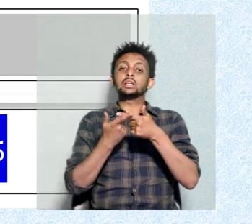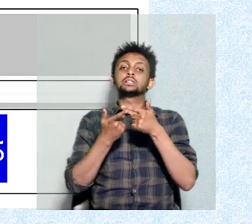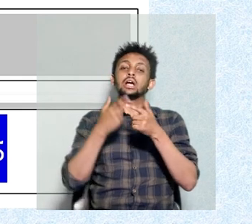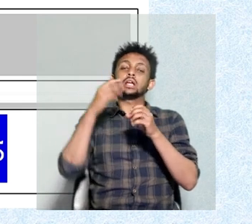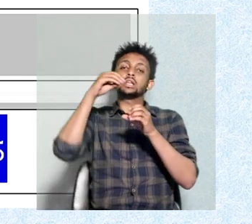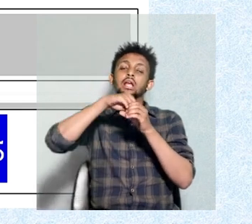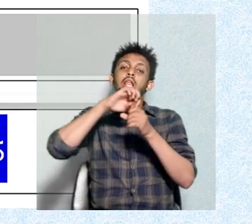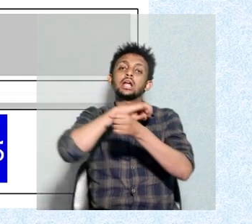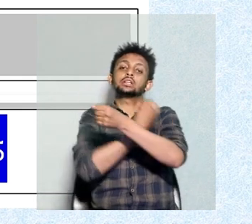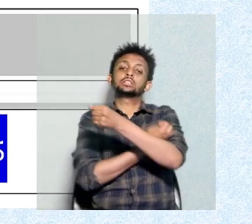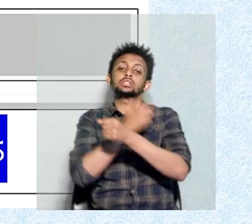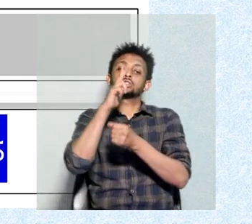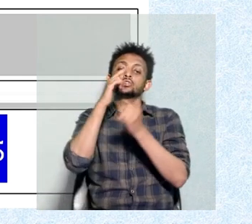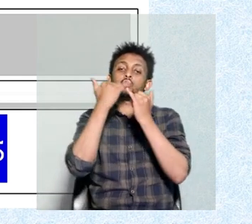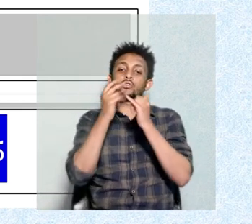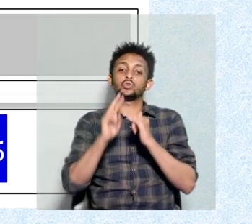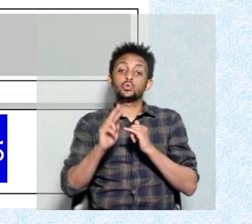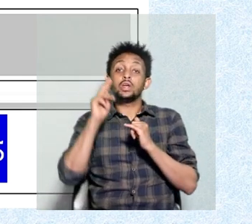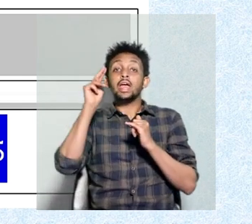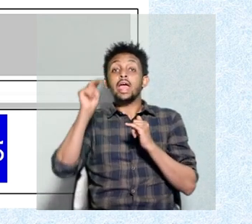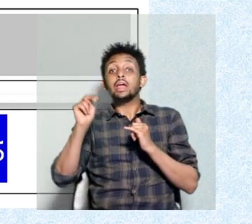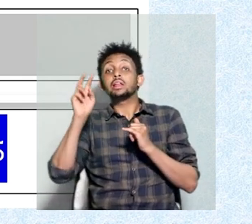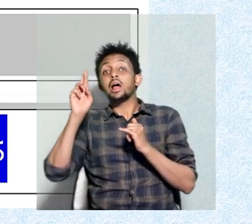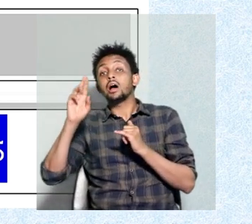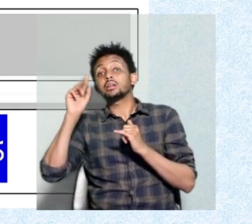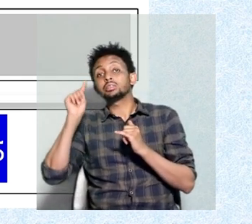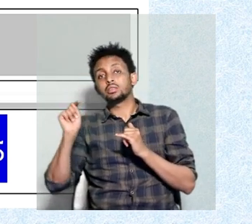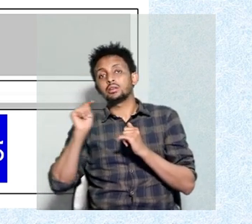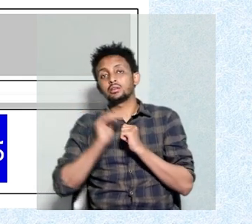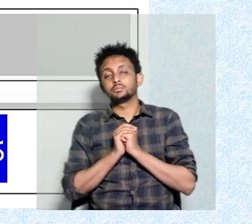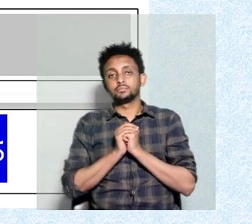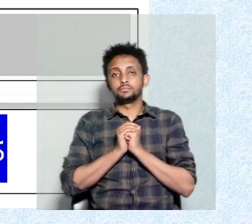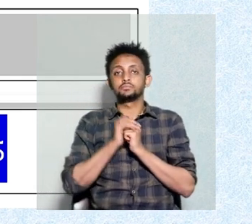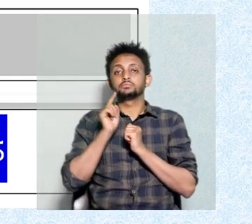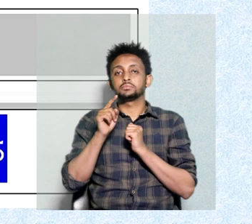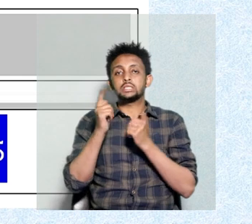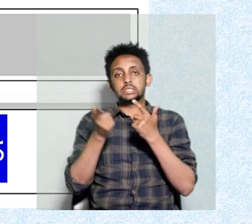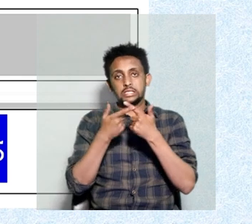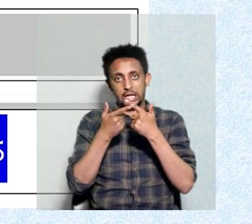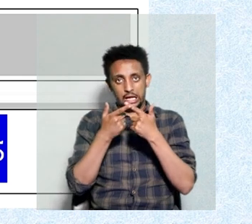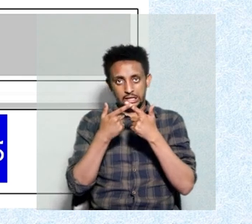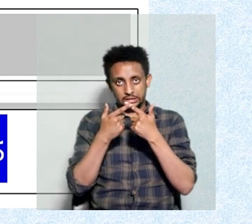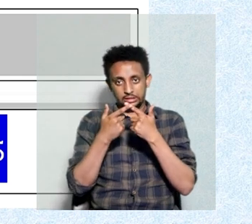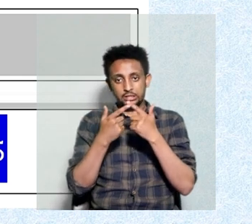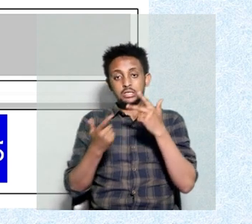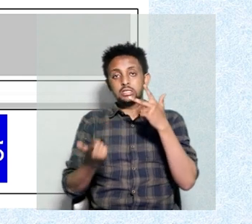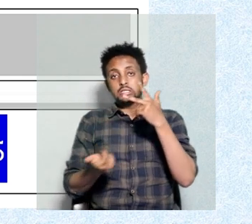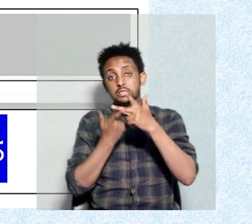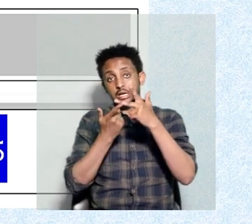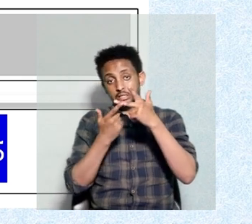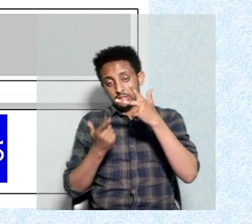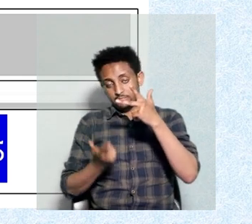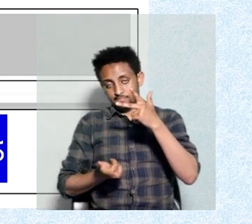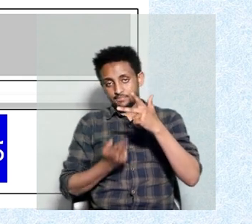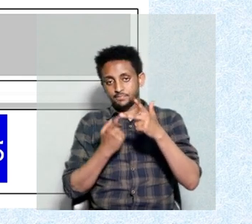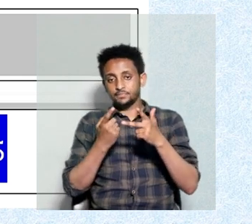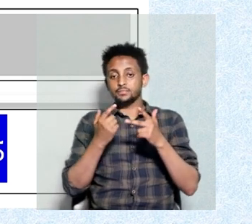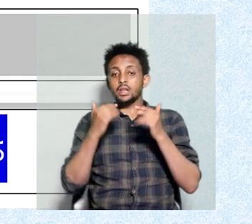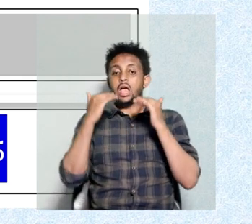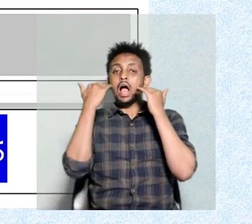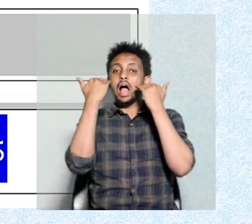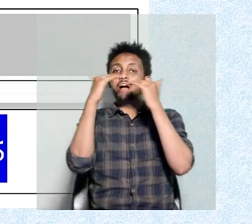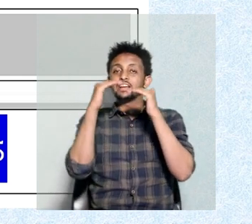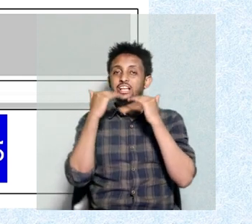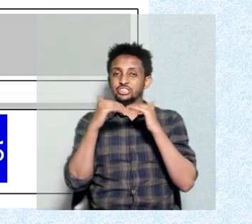the internal energy is 3 over 2 nRT. Okay, this is our second equation. And the third equation, the